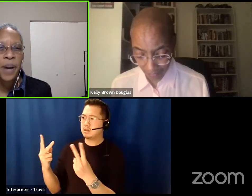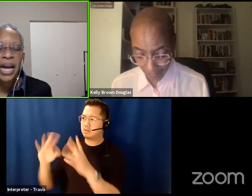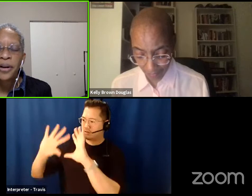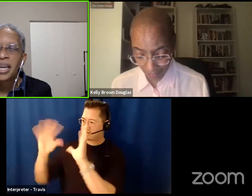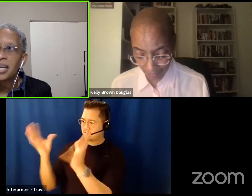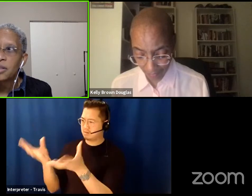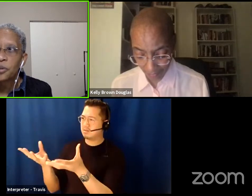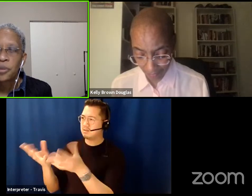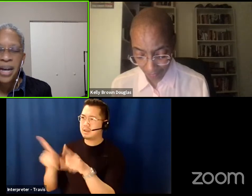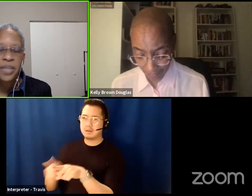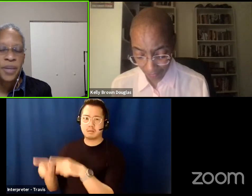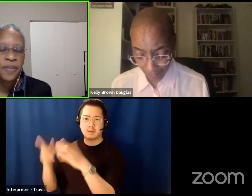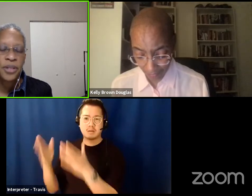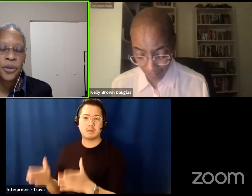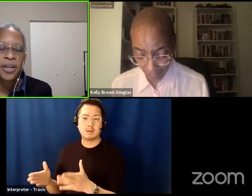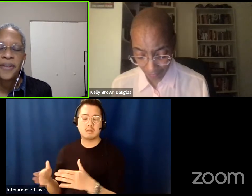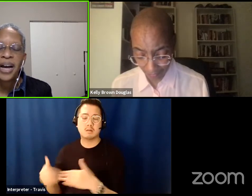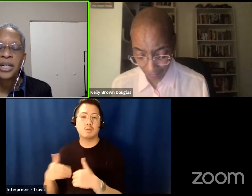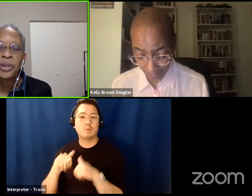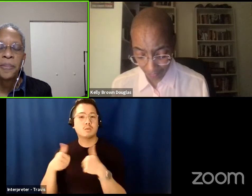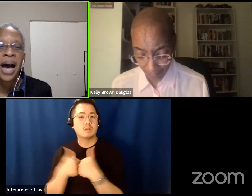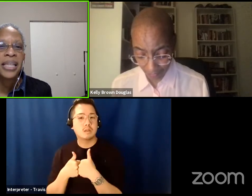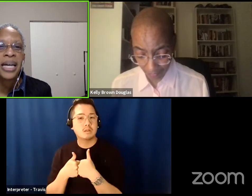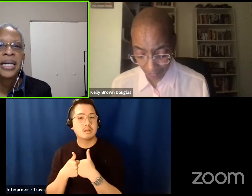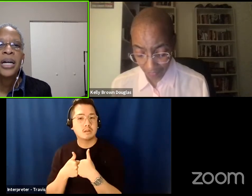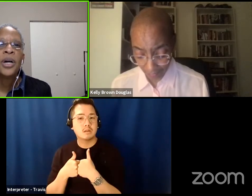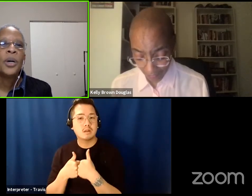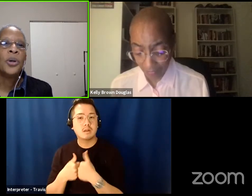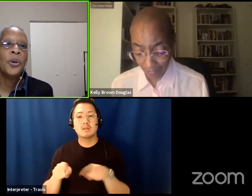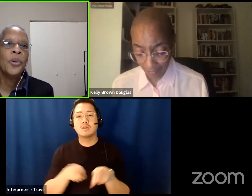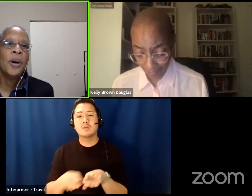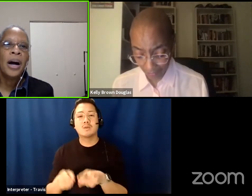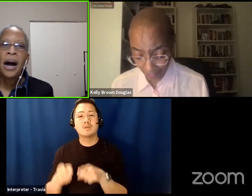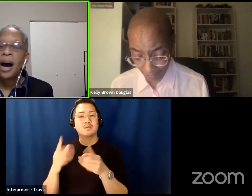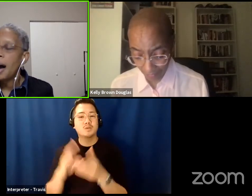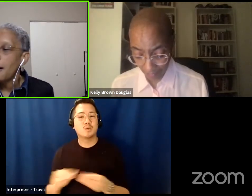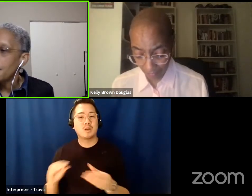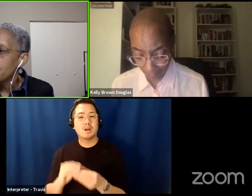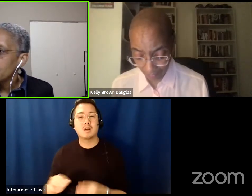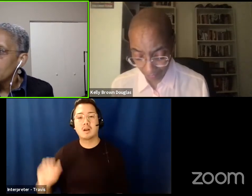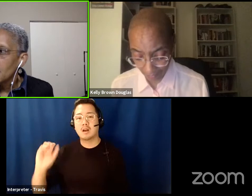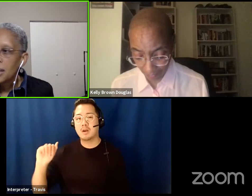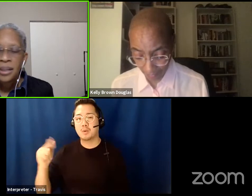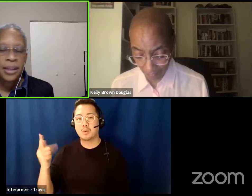and inspiring, and also reminds me of the story of Angulimala, who